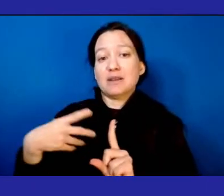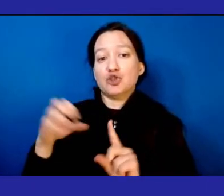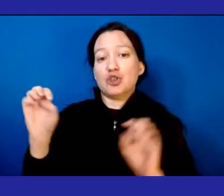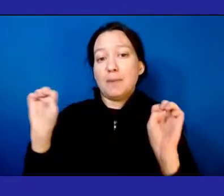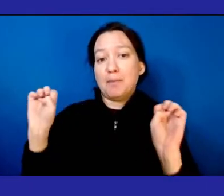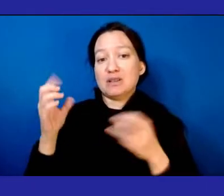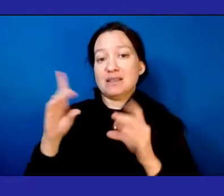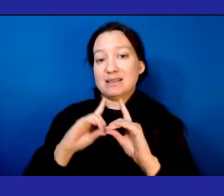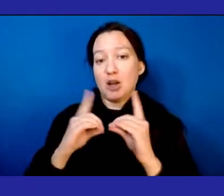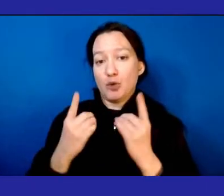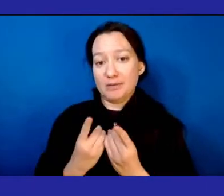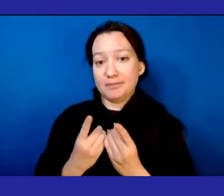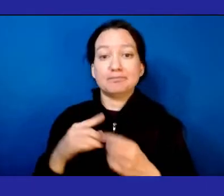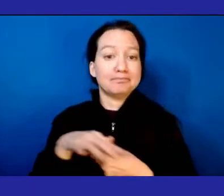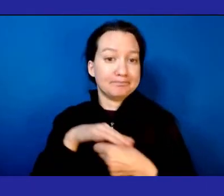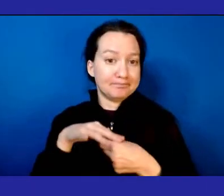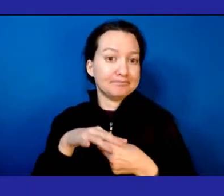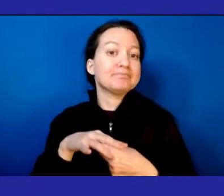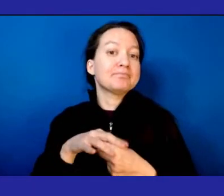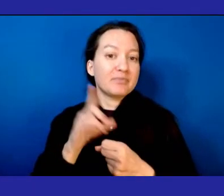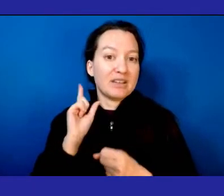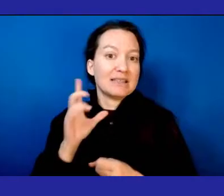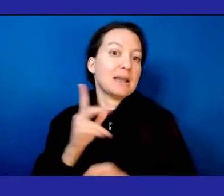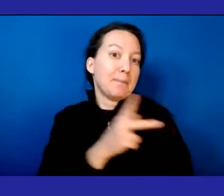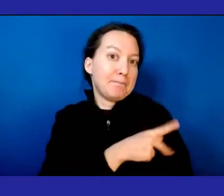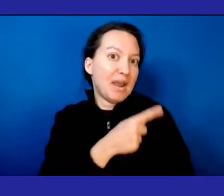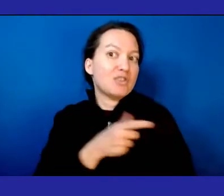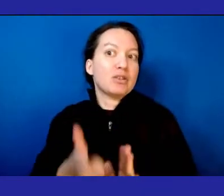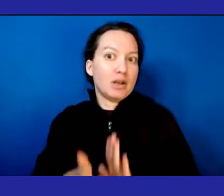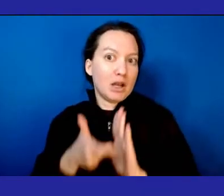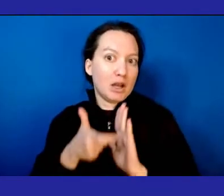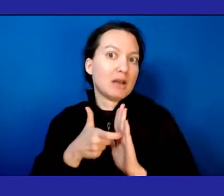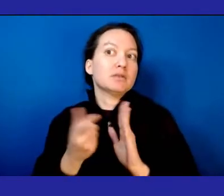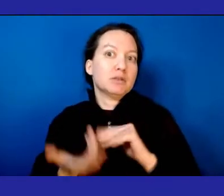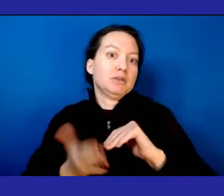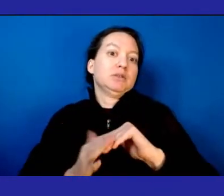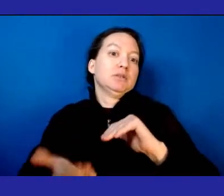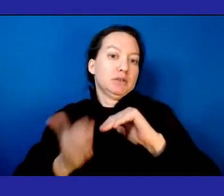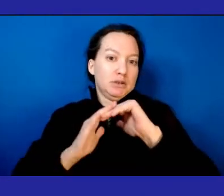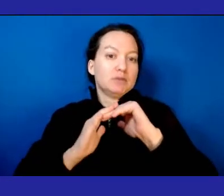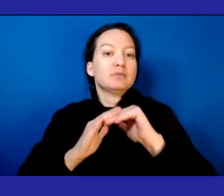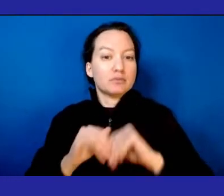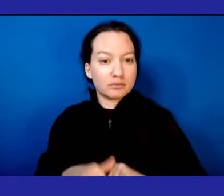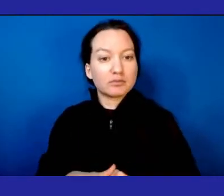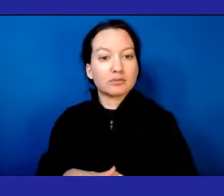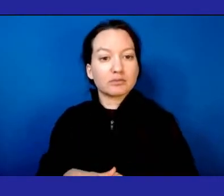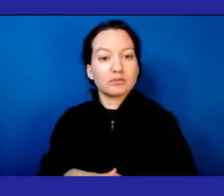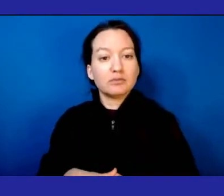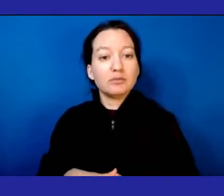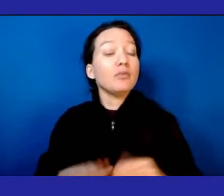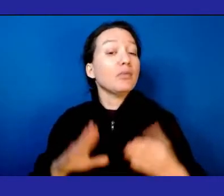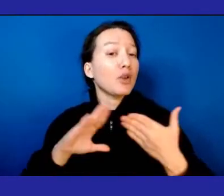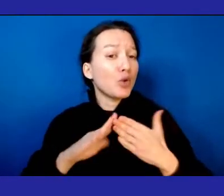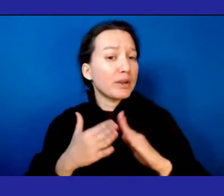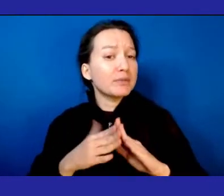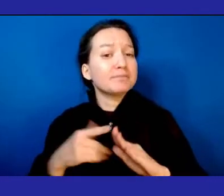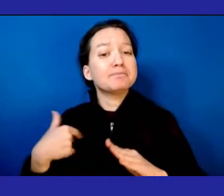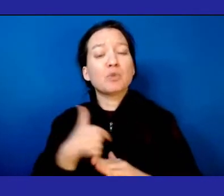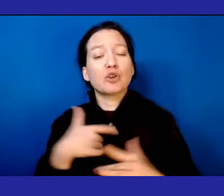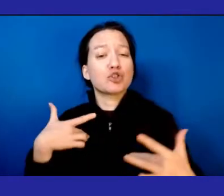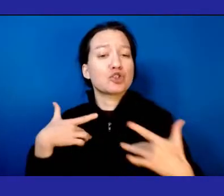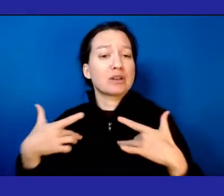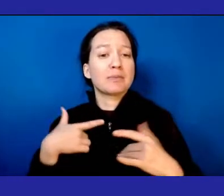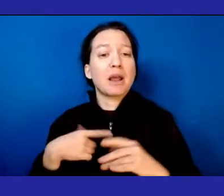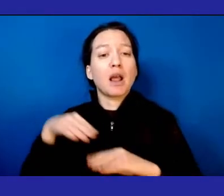emergency department space to meet the increasing patient demand. The community is also concerned about